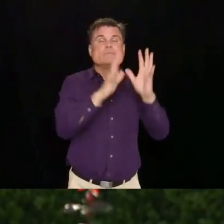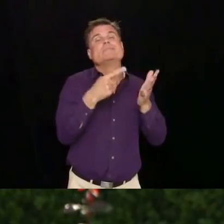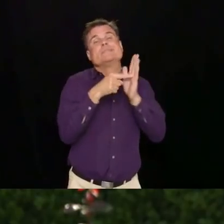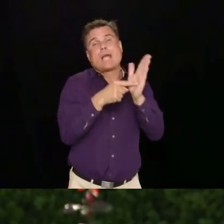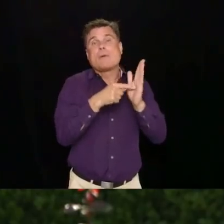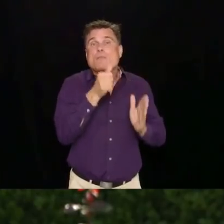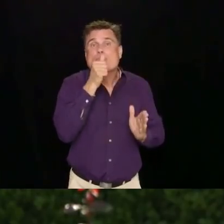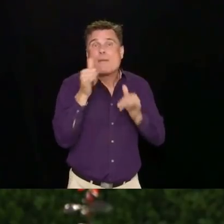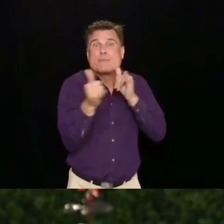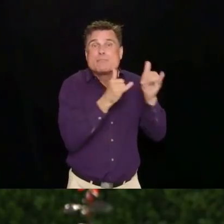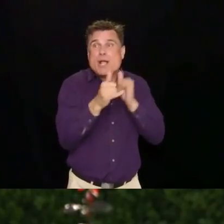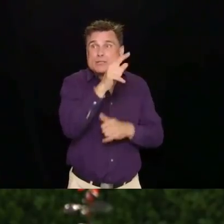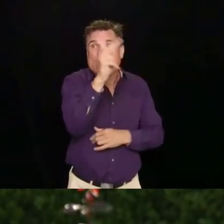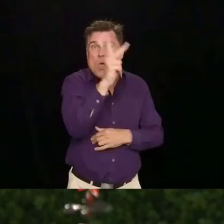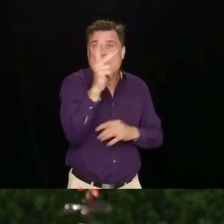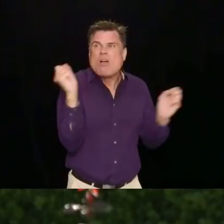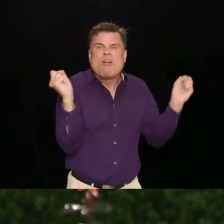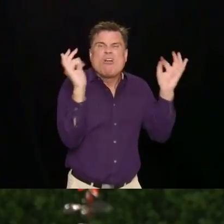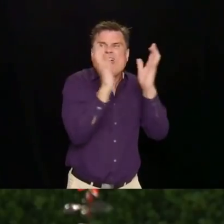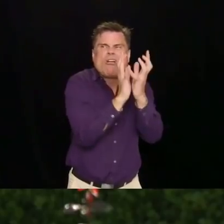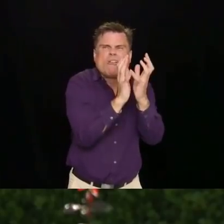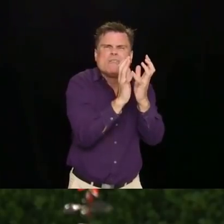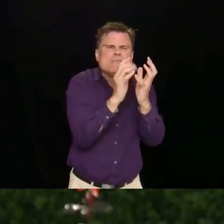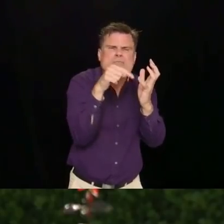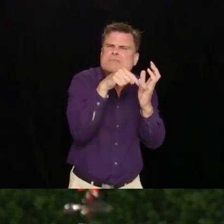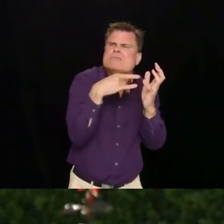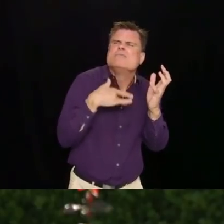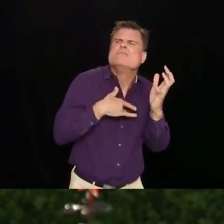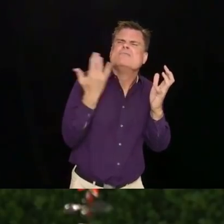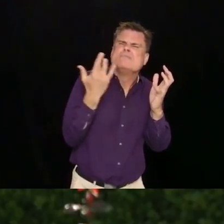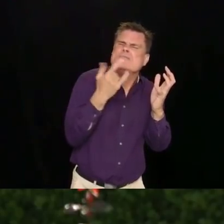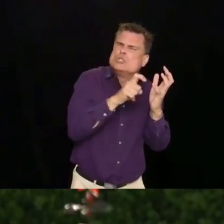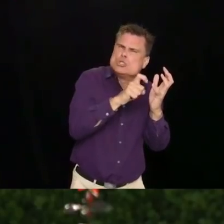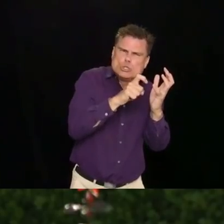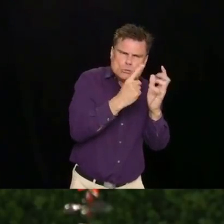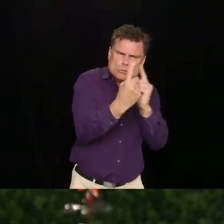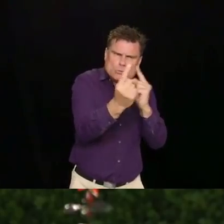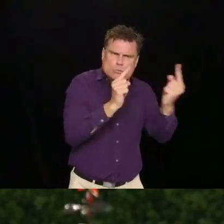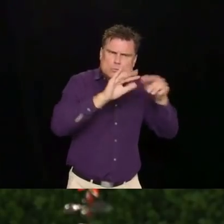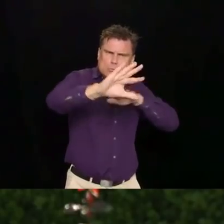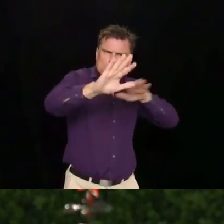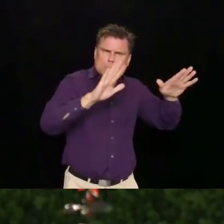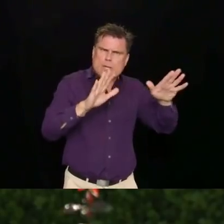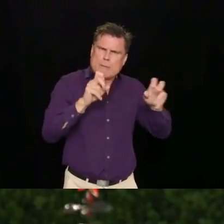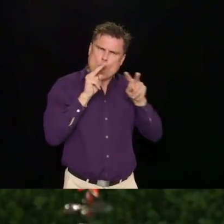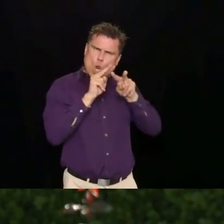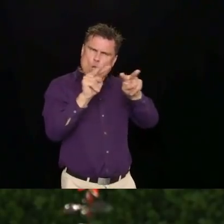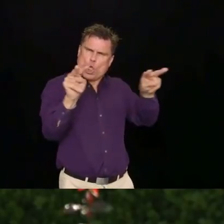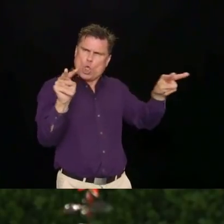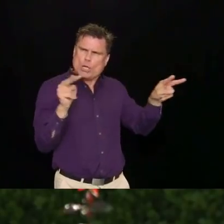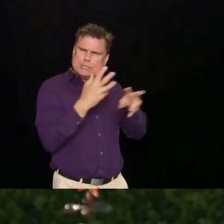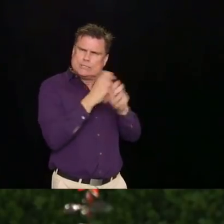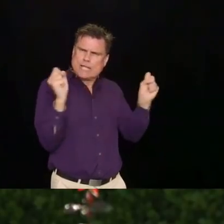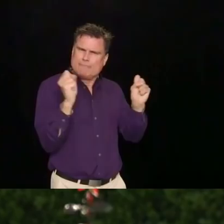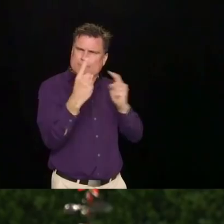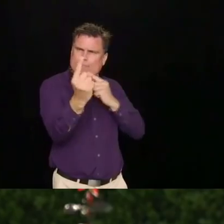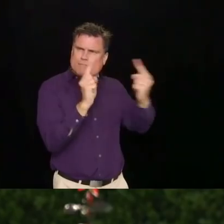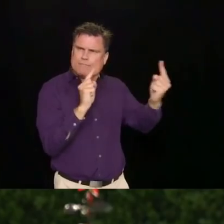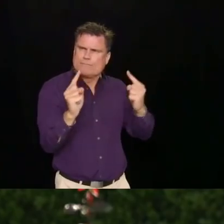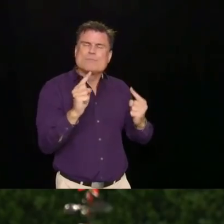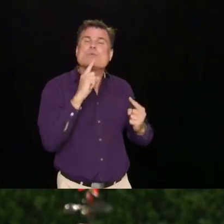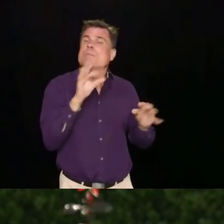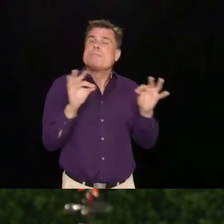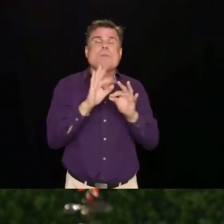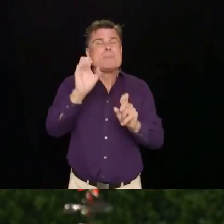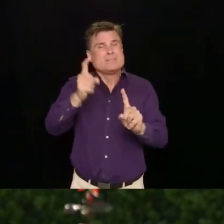residences or private parties, that those rules be followed in those circumstances. And I think it's important to understand that just